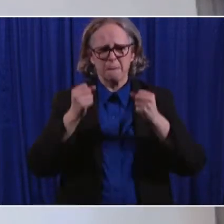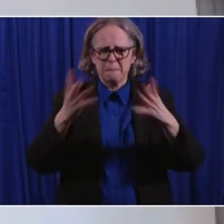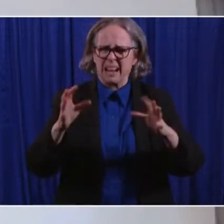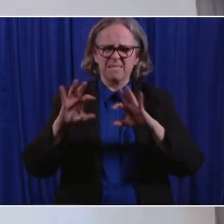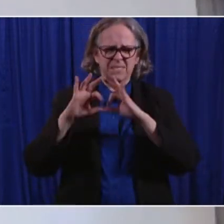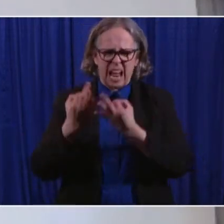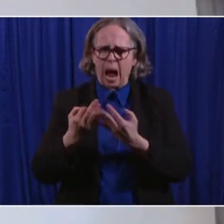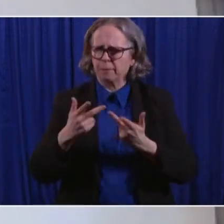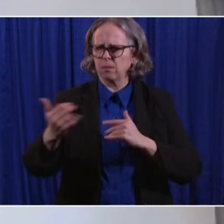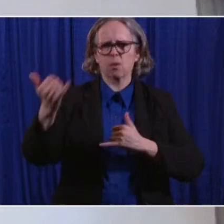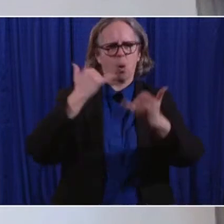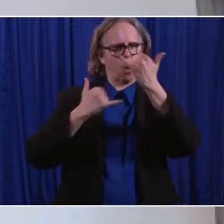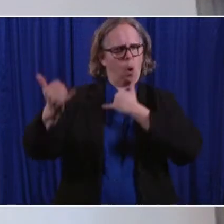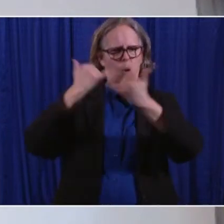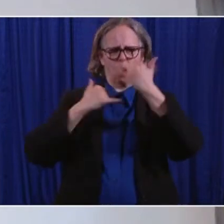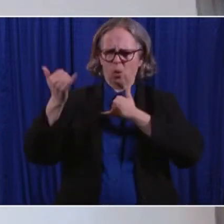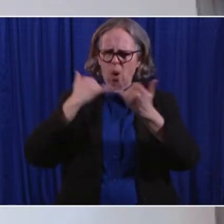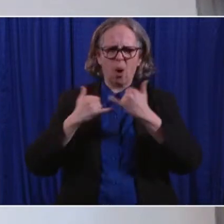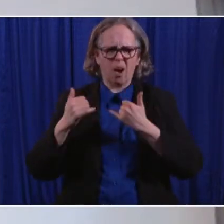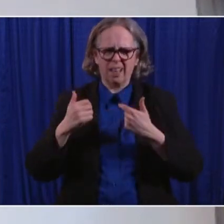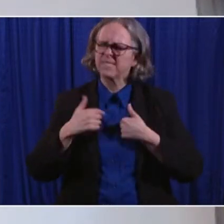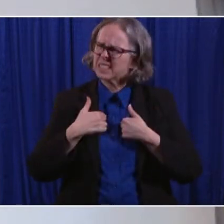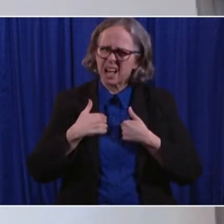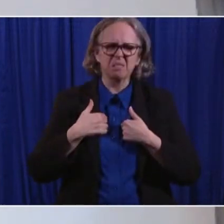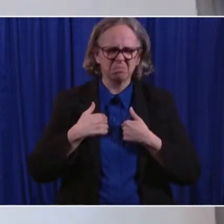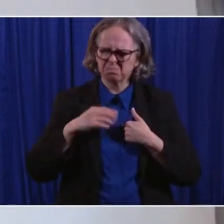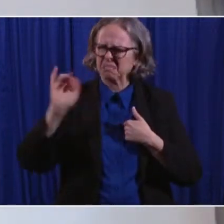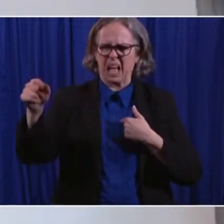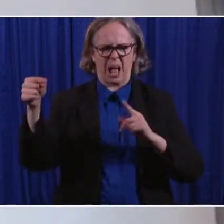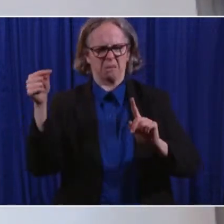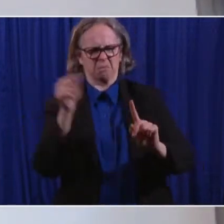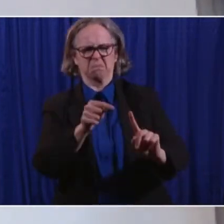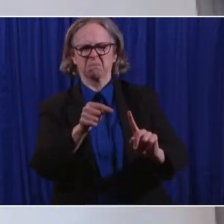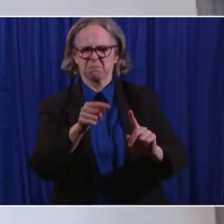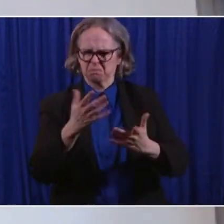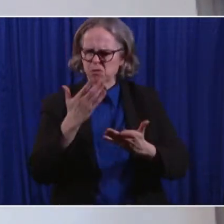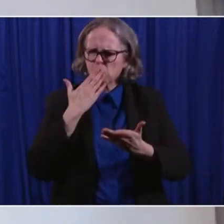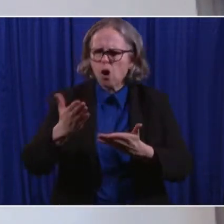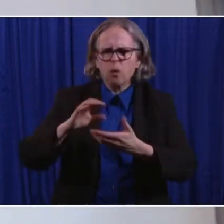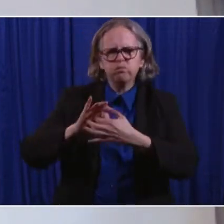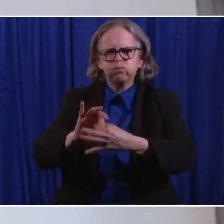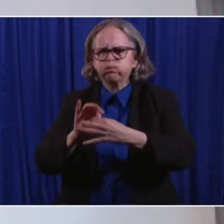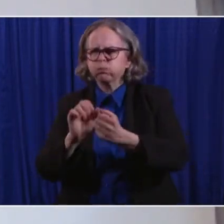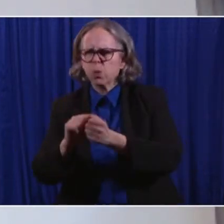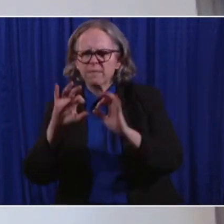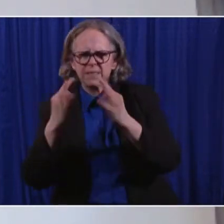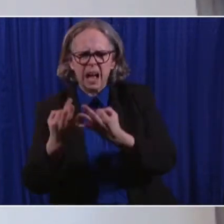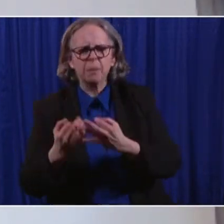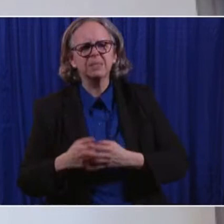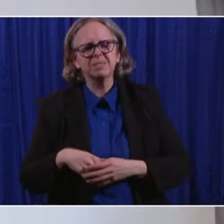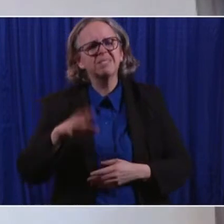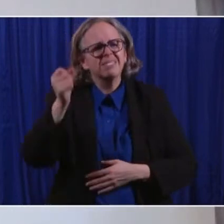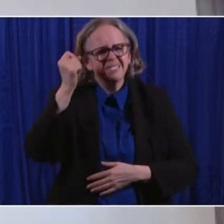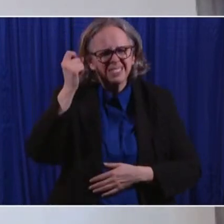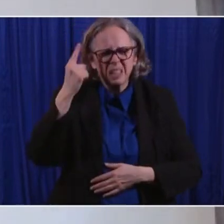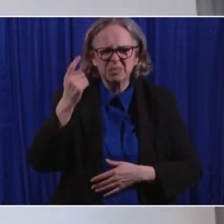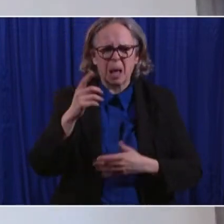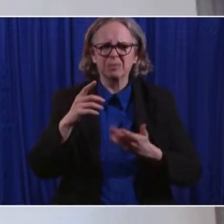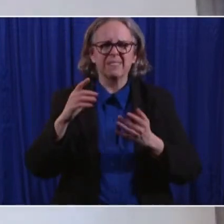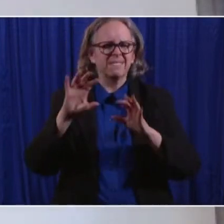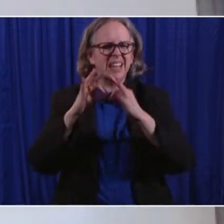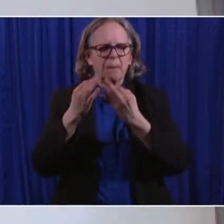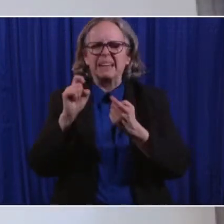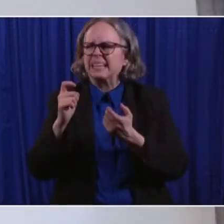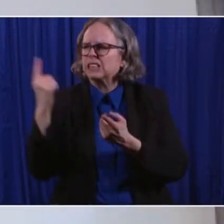the facilities, the families, oftentimes to be able to facilitate visits where perhaps if we hadn't